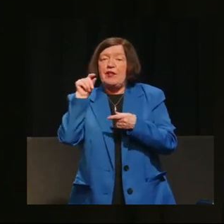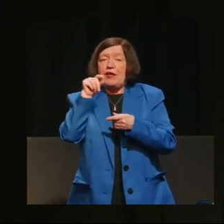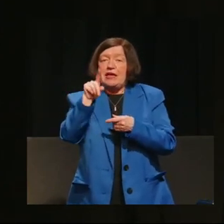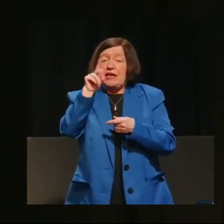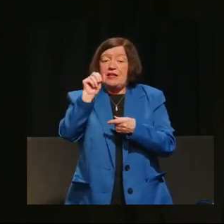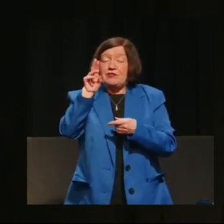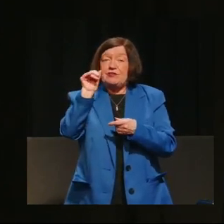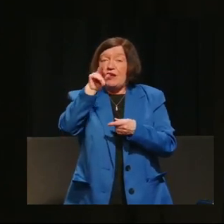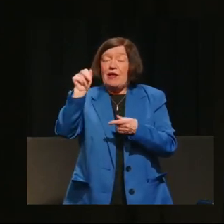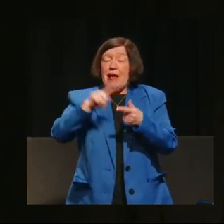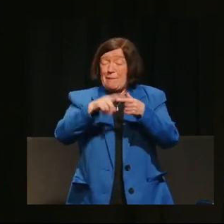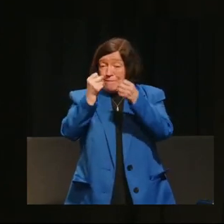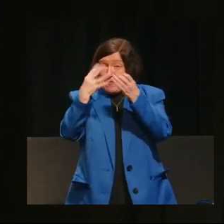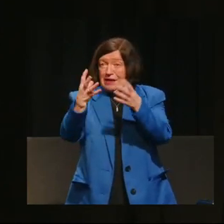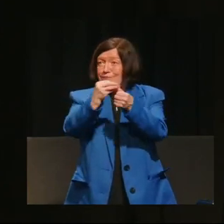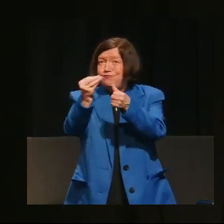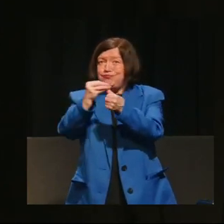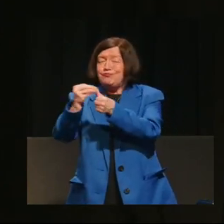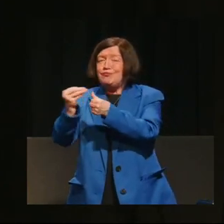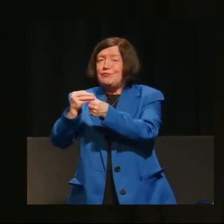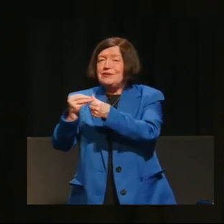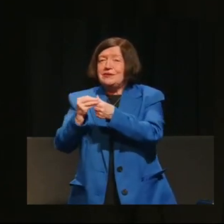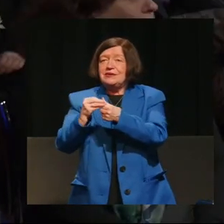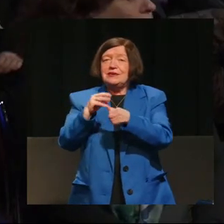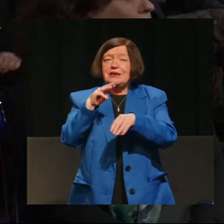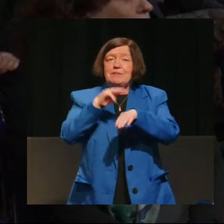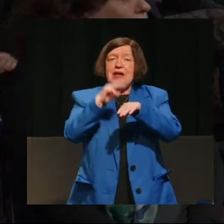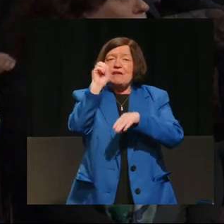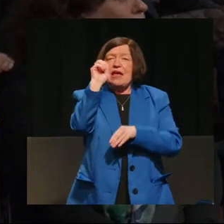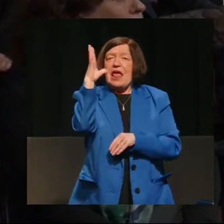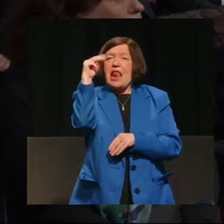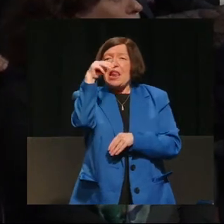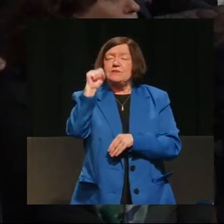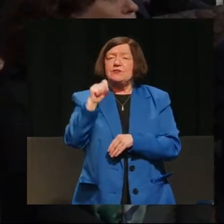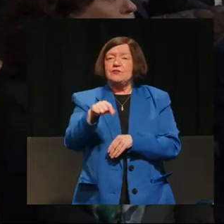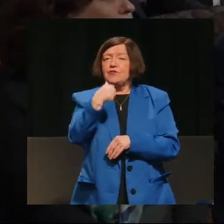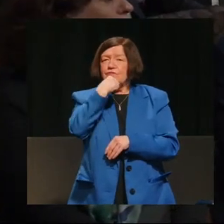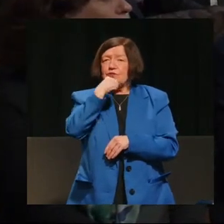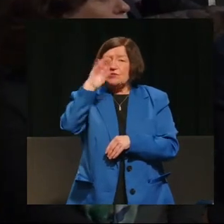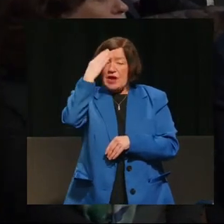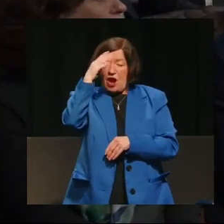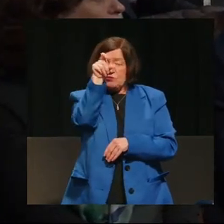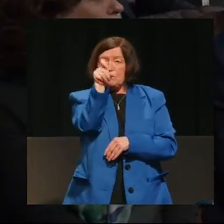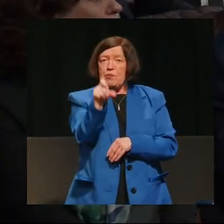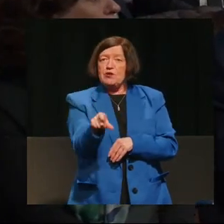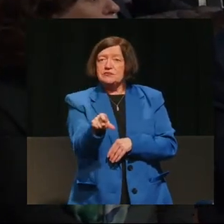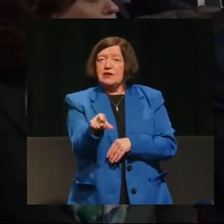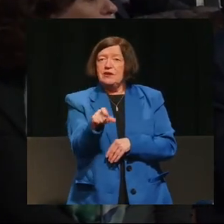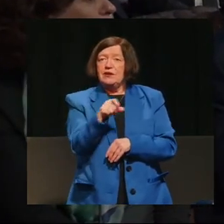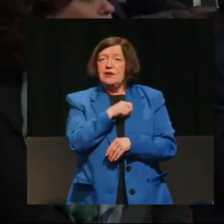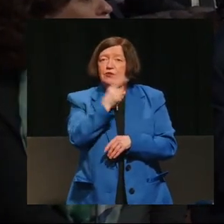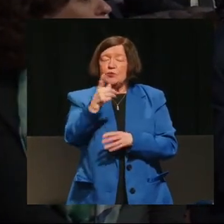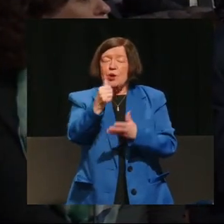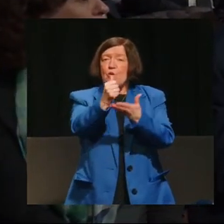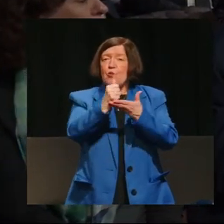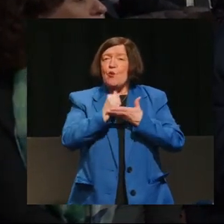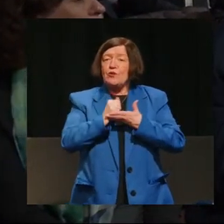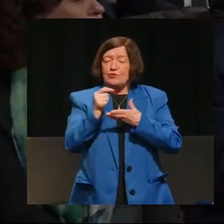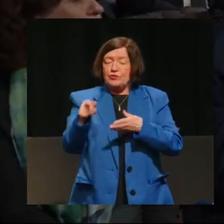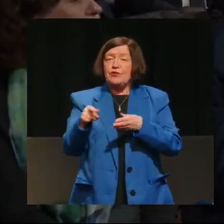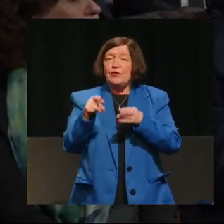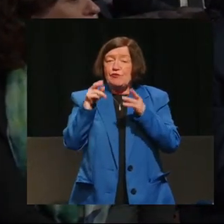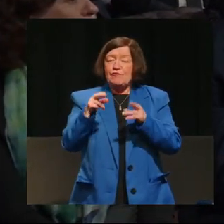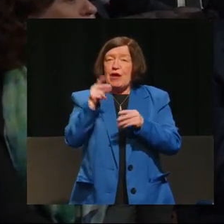Sugihara and many others. Mary Elms is the first Irish person to be awarded the